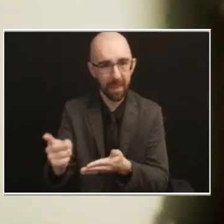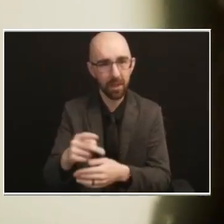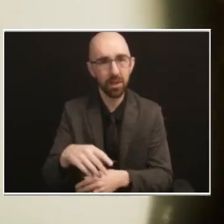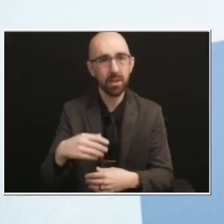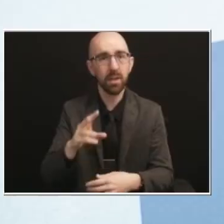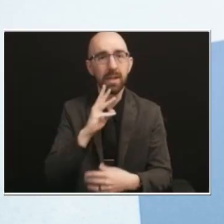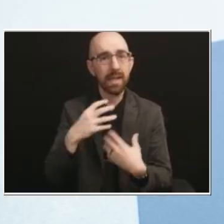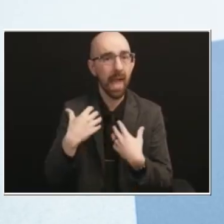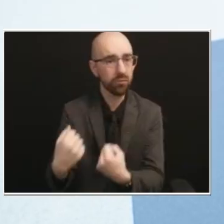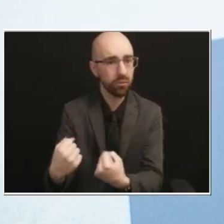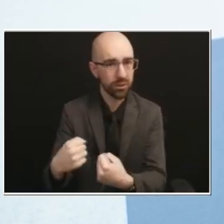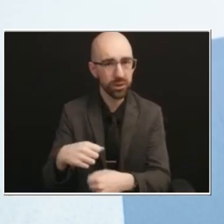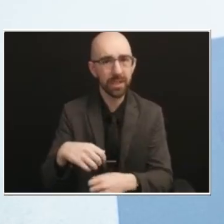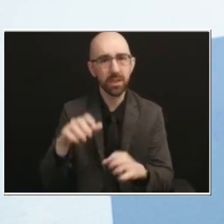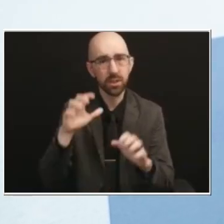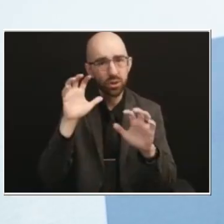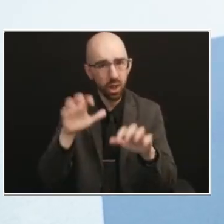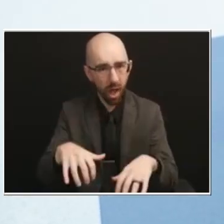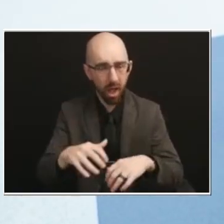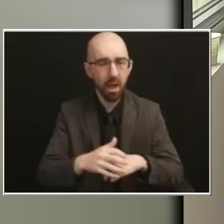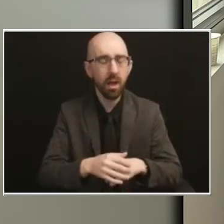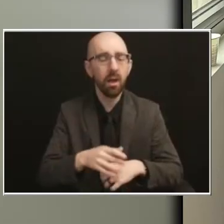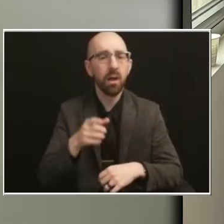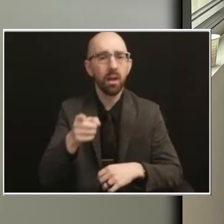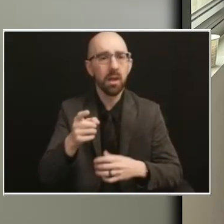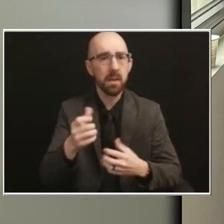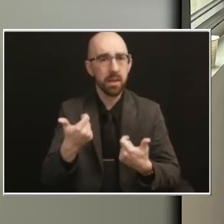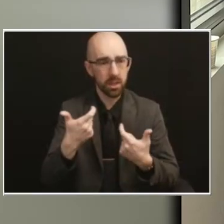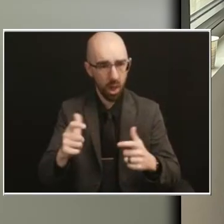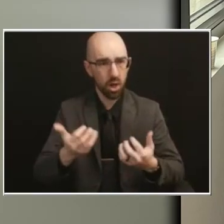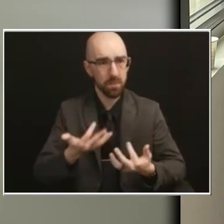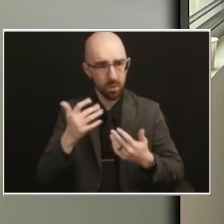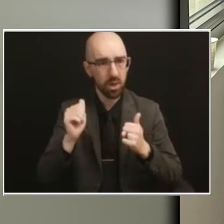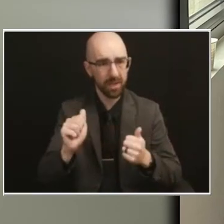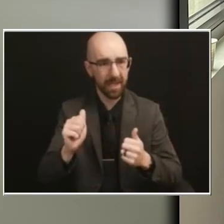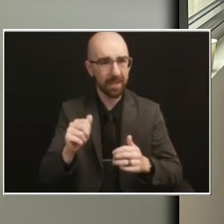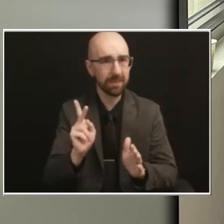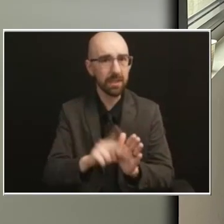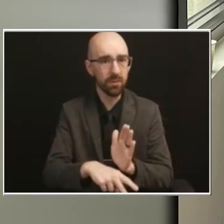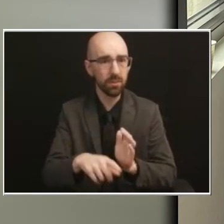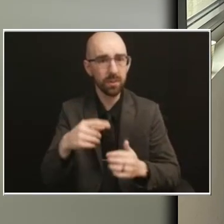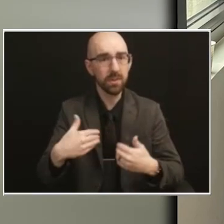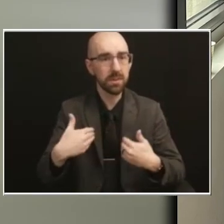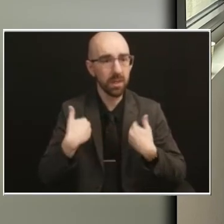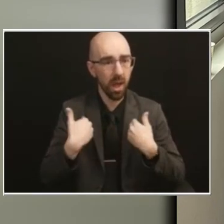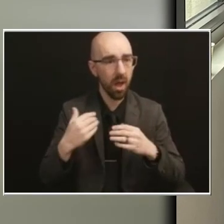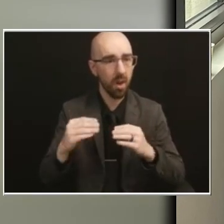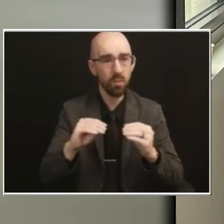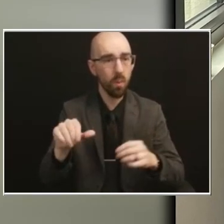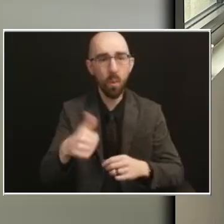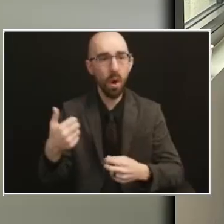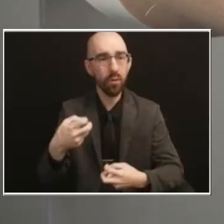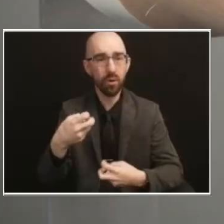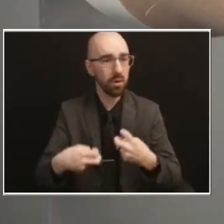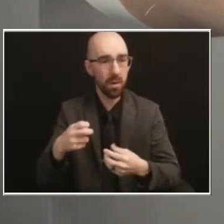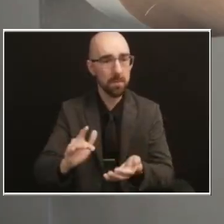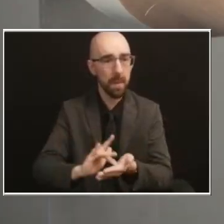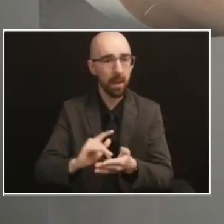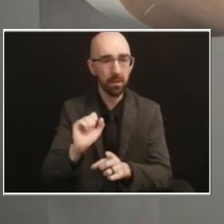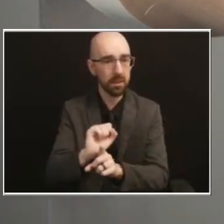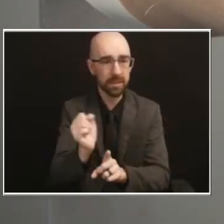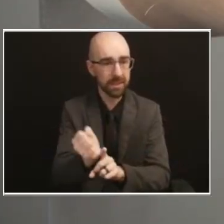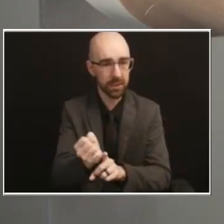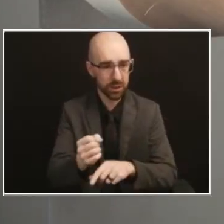even shock. Large burns can be deadly. Ezra was young and had no other complicating medical conditions. He